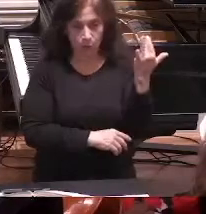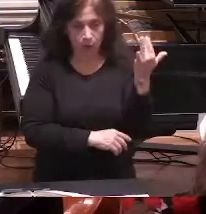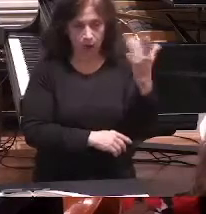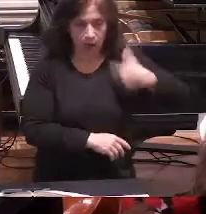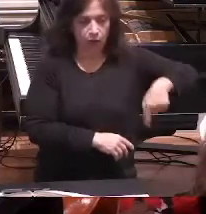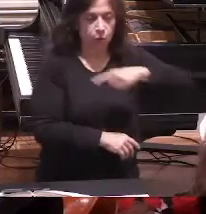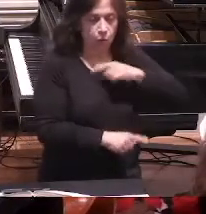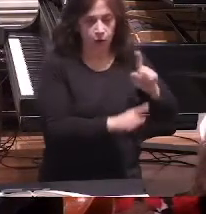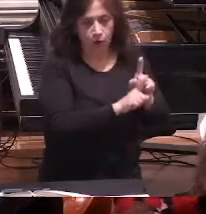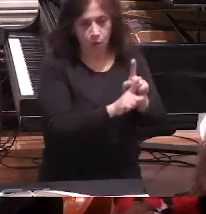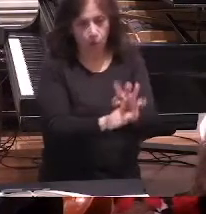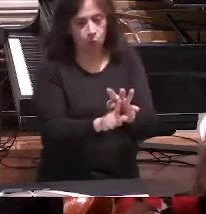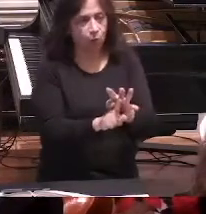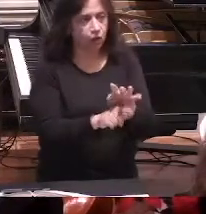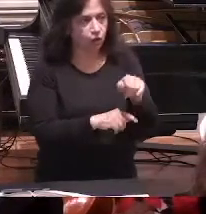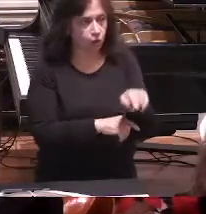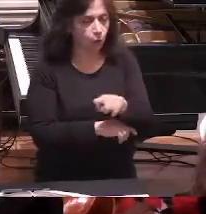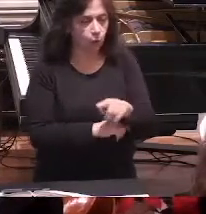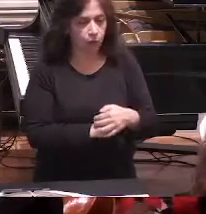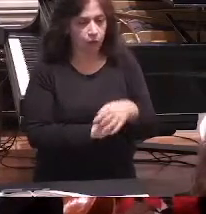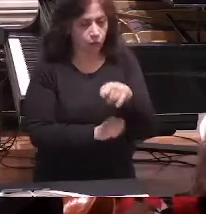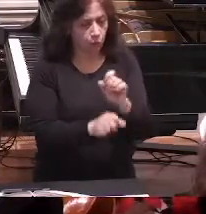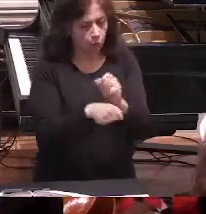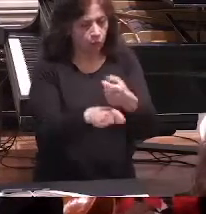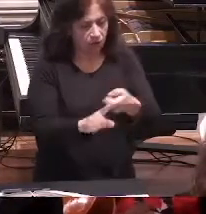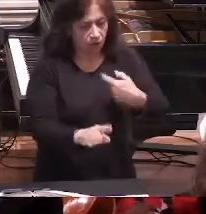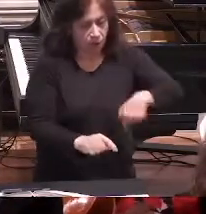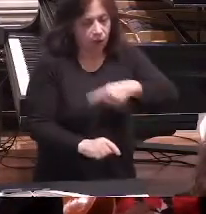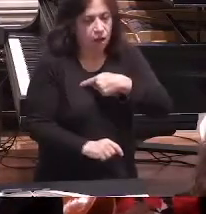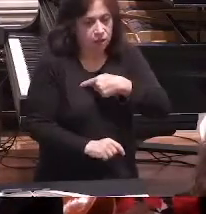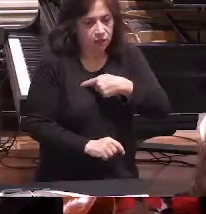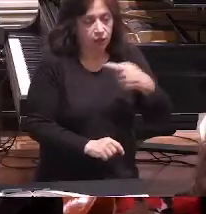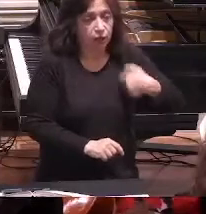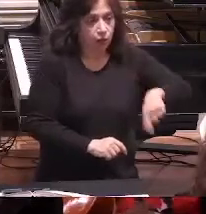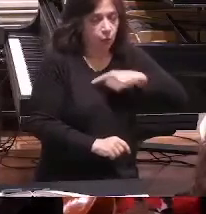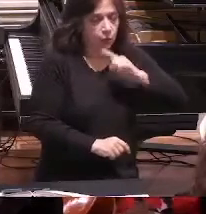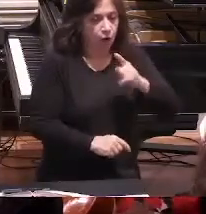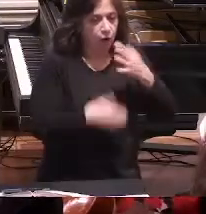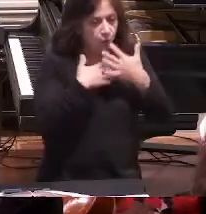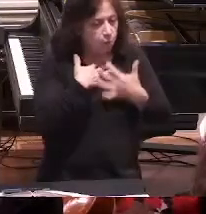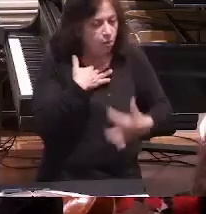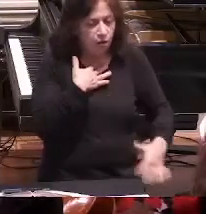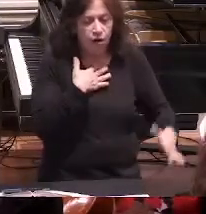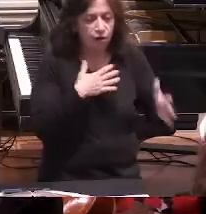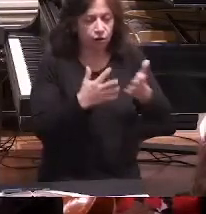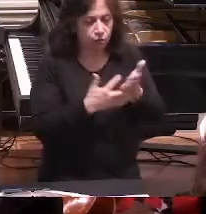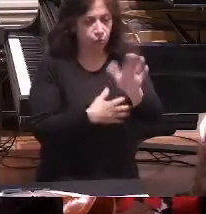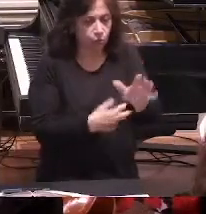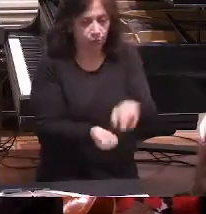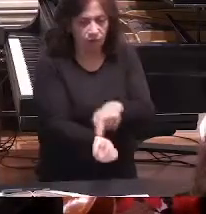you. You are made of us. We are the very blood running through your